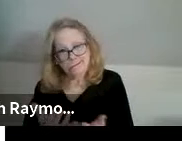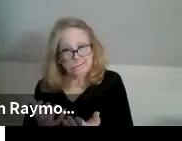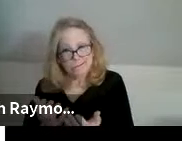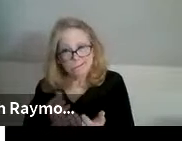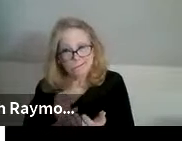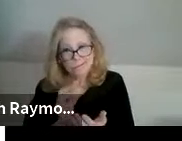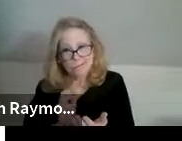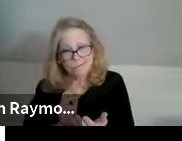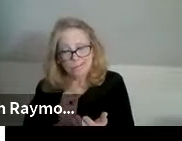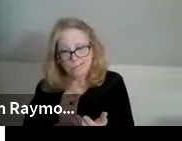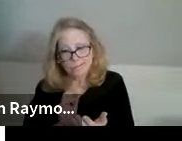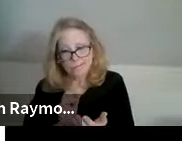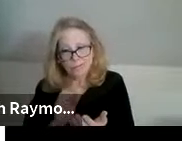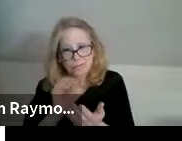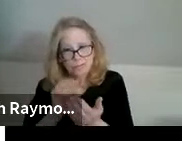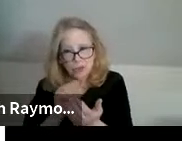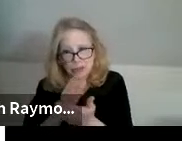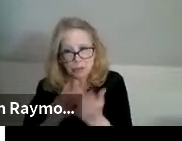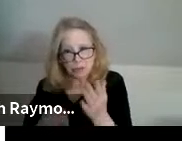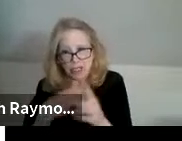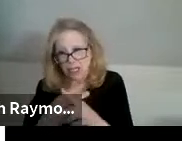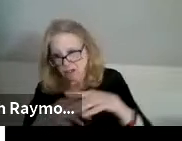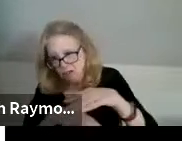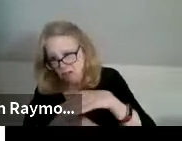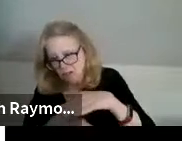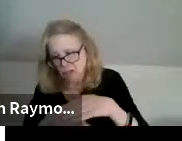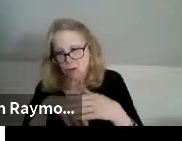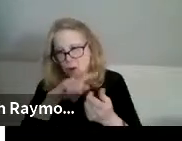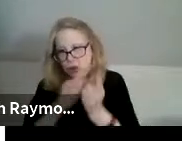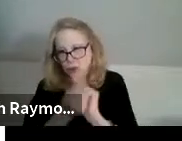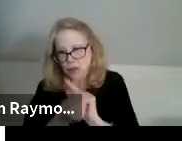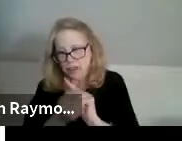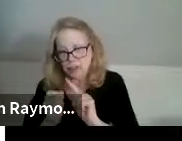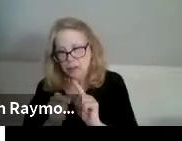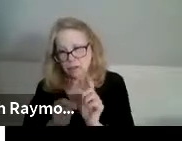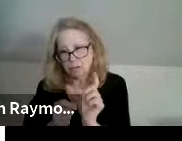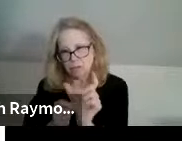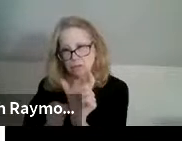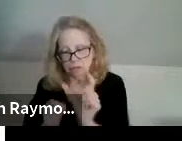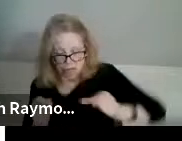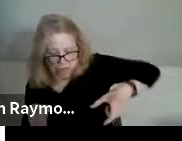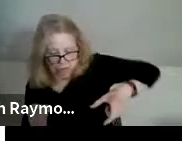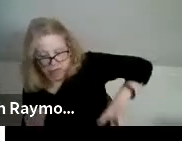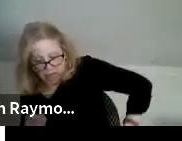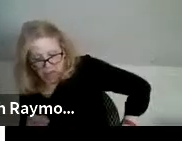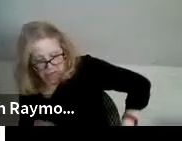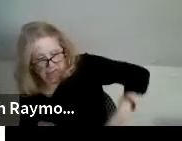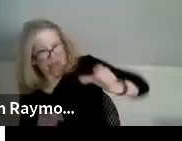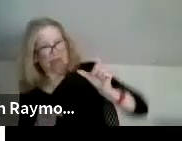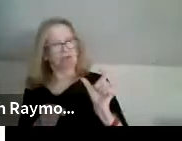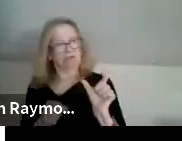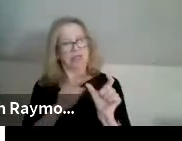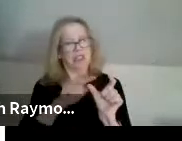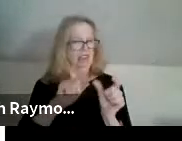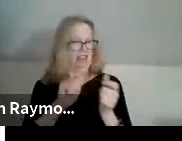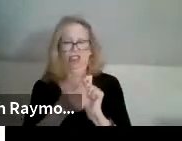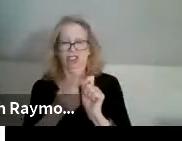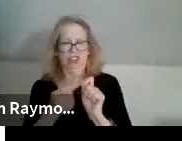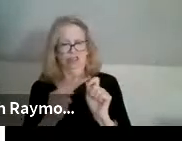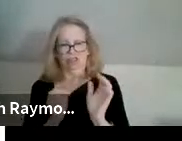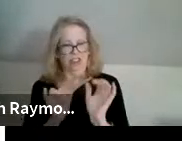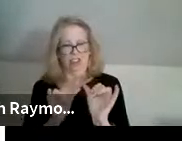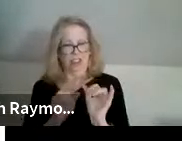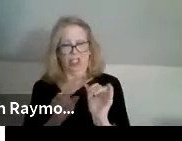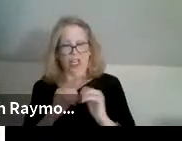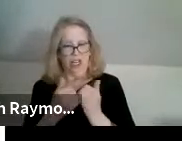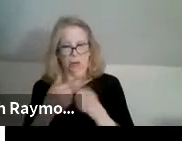assert fundamental alteration that the cell phone has to be small enough to fit in your pocket. It would be a fundamental alteration to try and